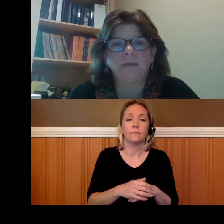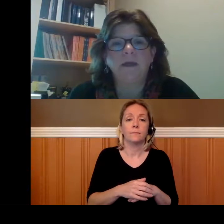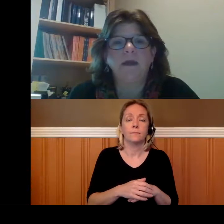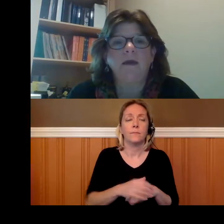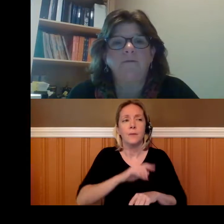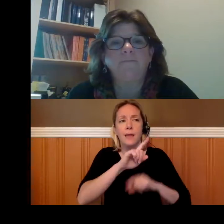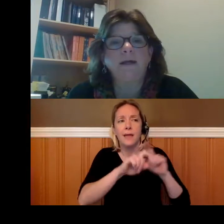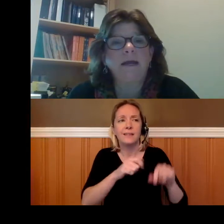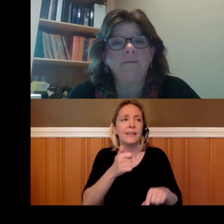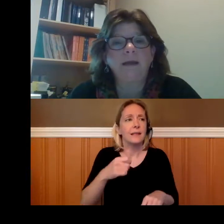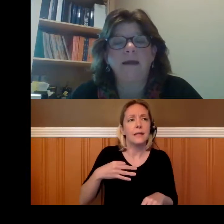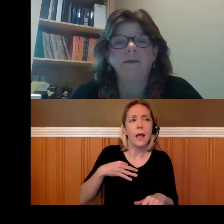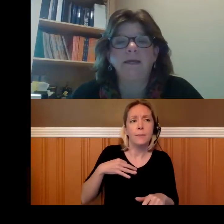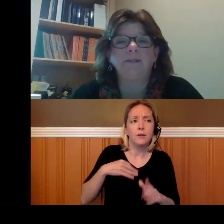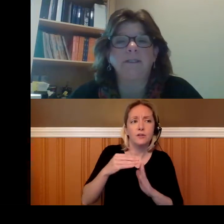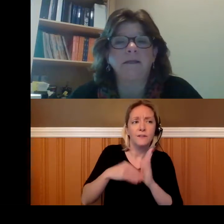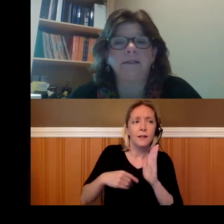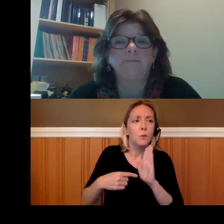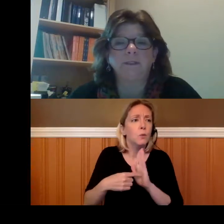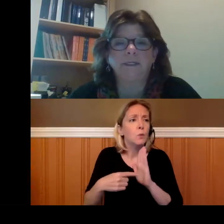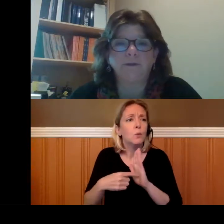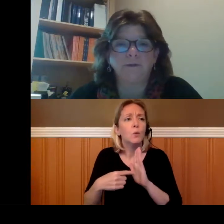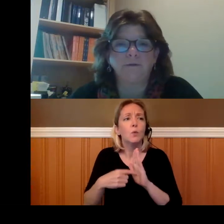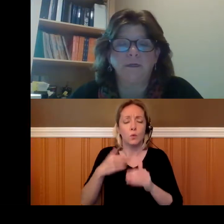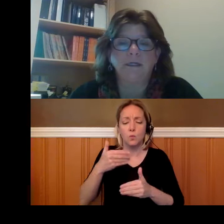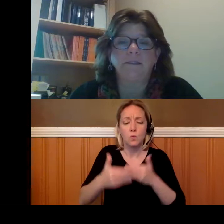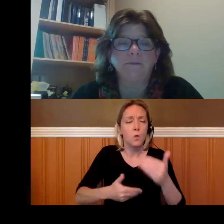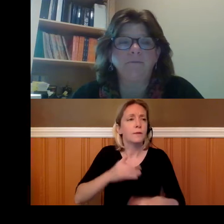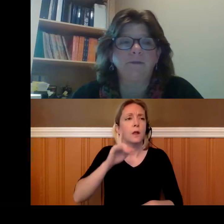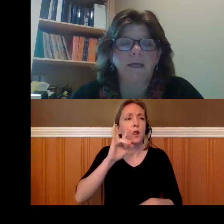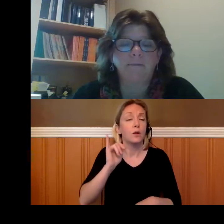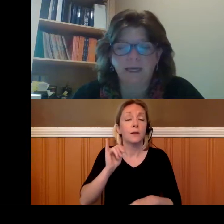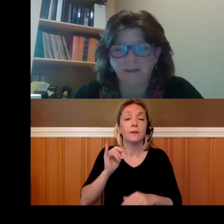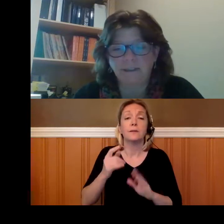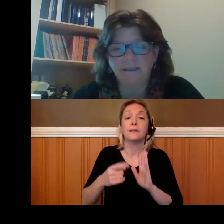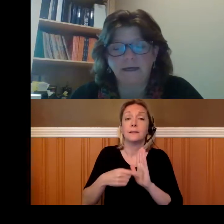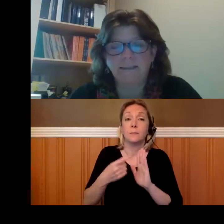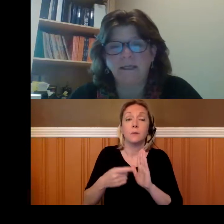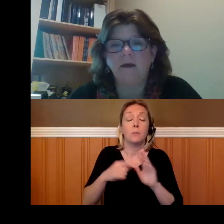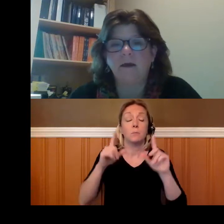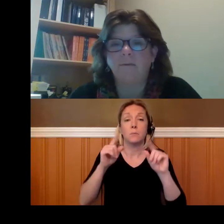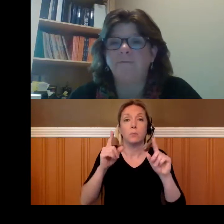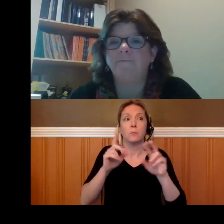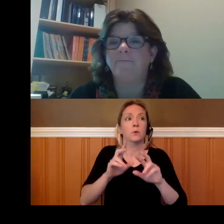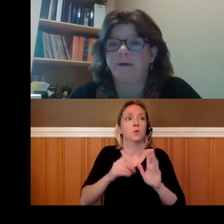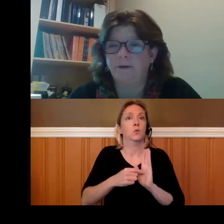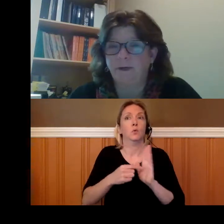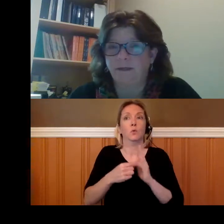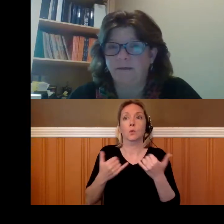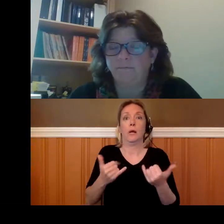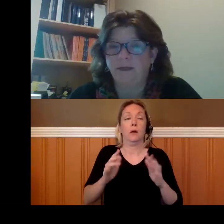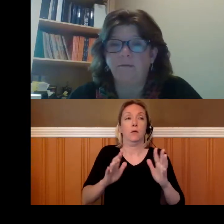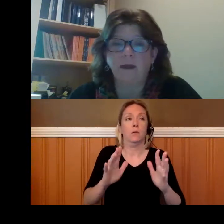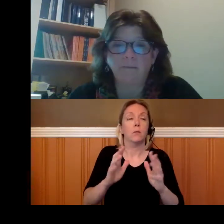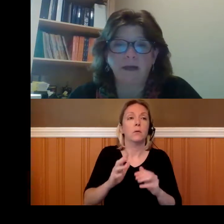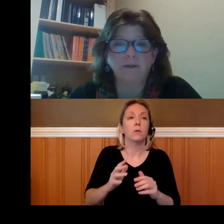about application deadlines and procedures. Sometimes those application deadlines come up very quickly. It might be October